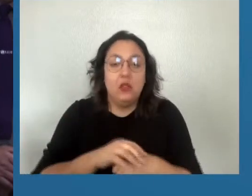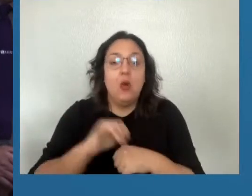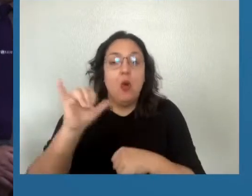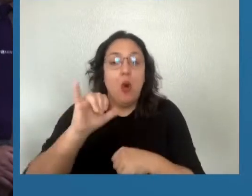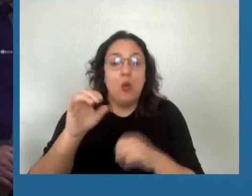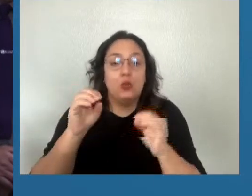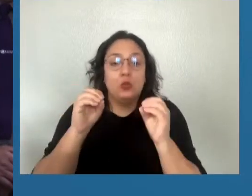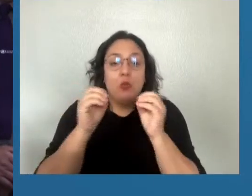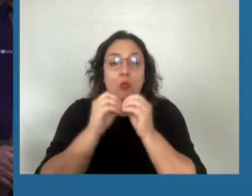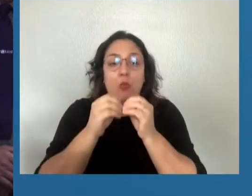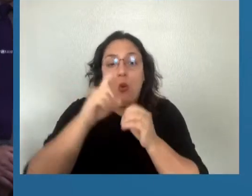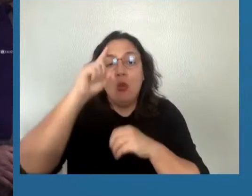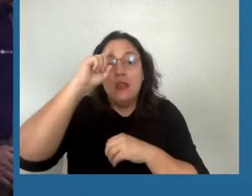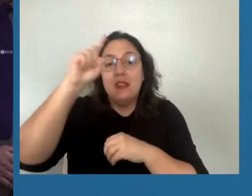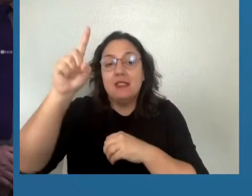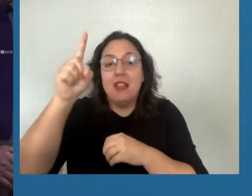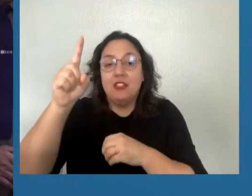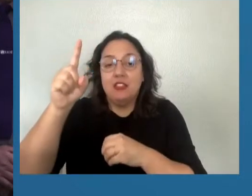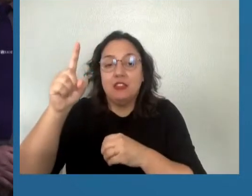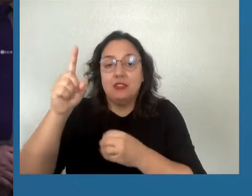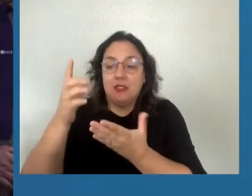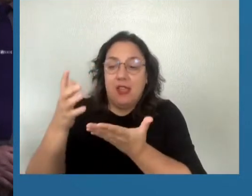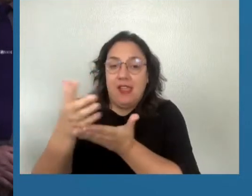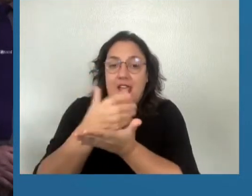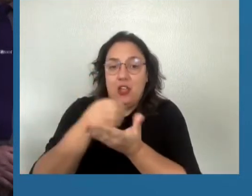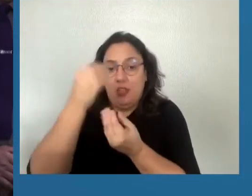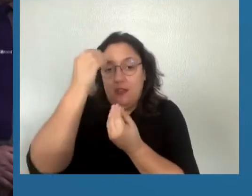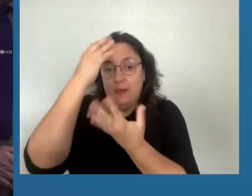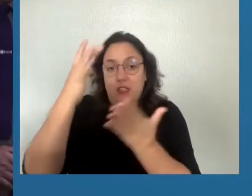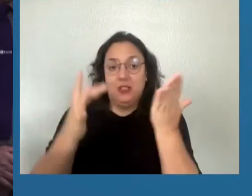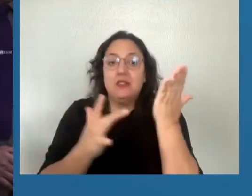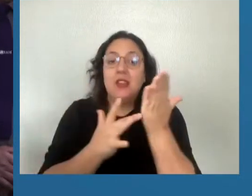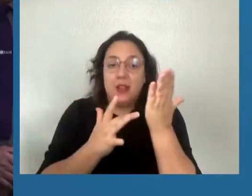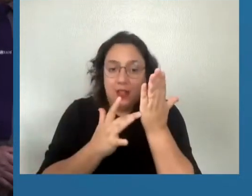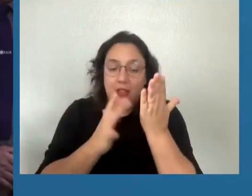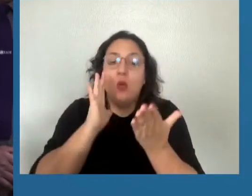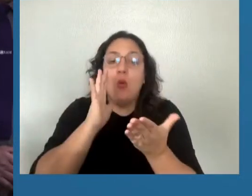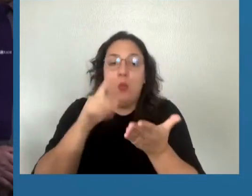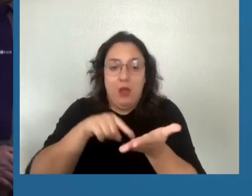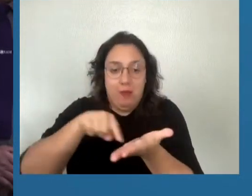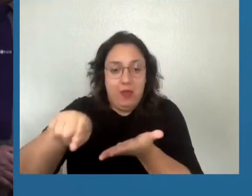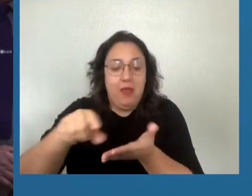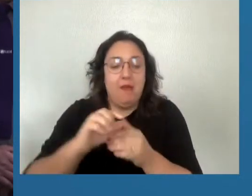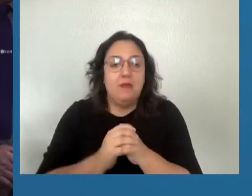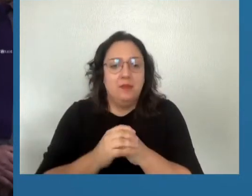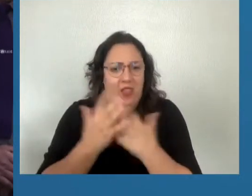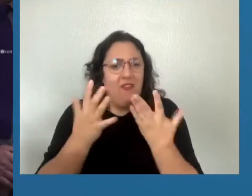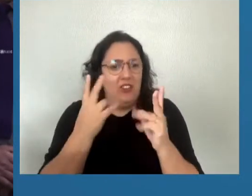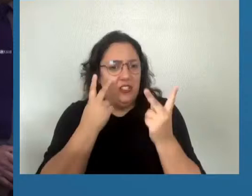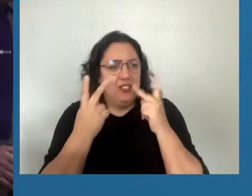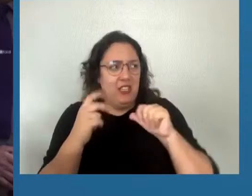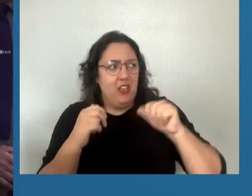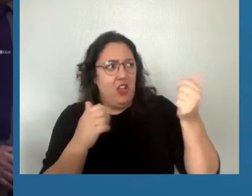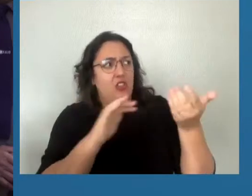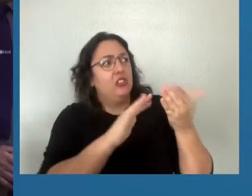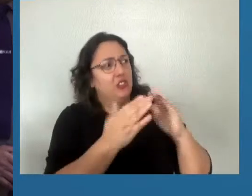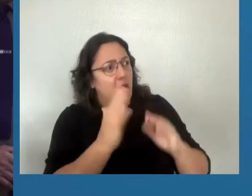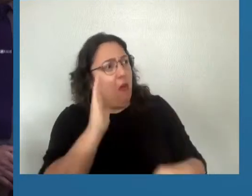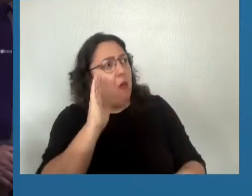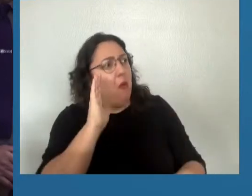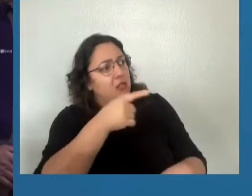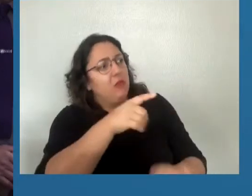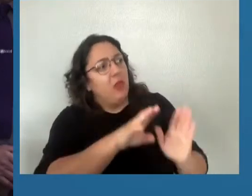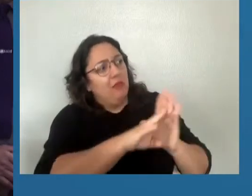gathering technology. I have seen this work very successfully in other cities, and I want to make sure that we're having the state-of-the-art,